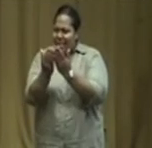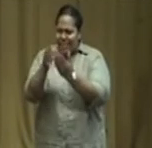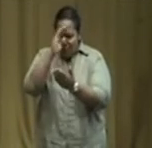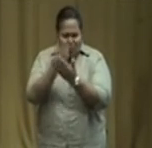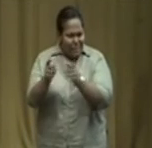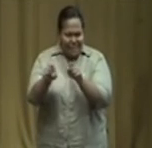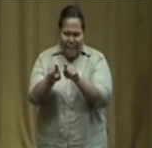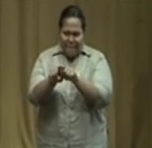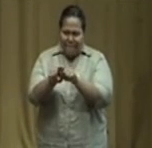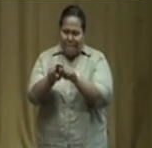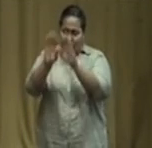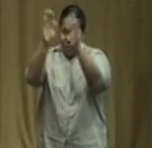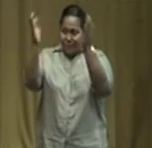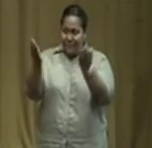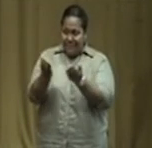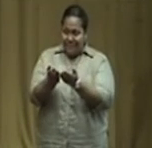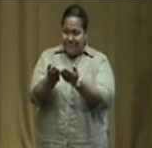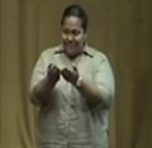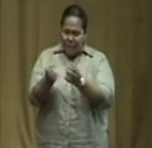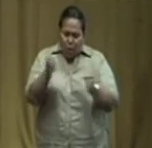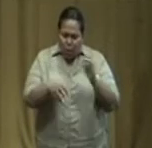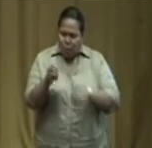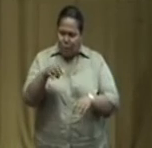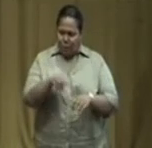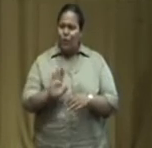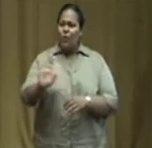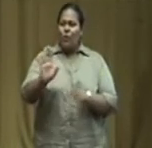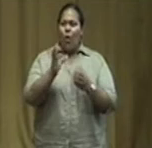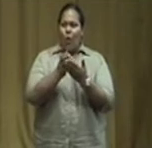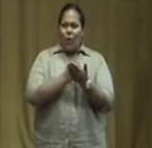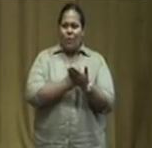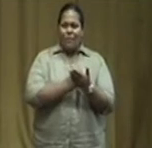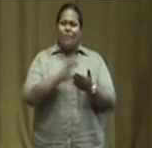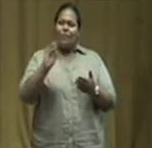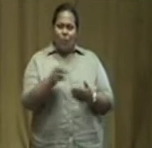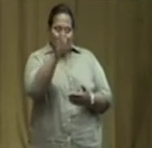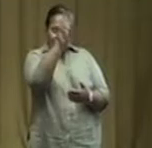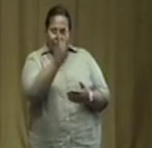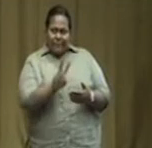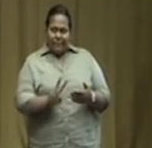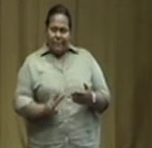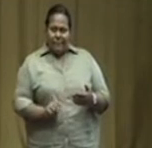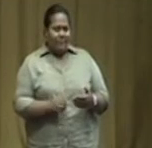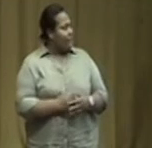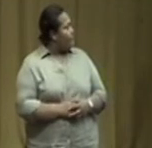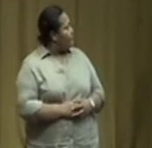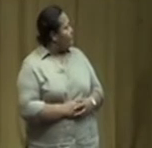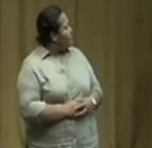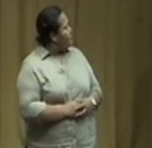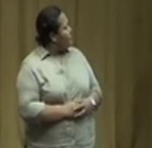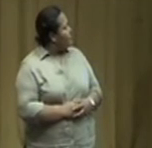my contribution came from course. If we scan down here, let's just see.